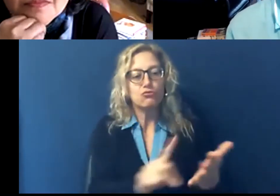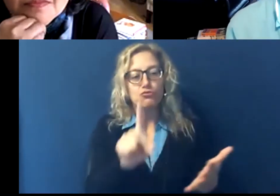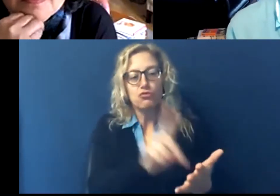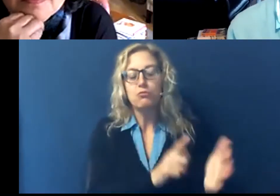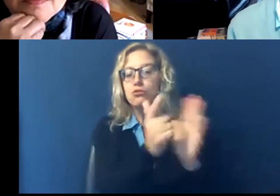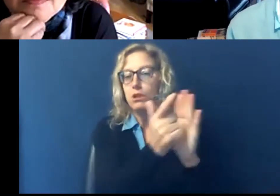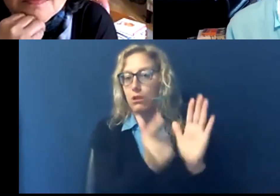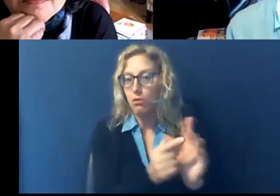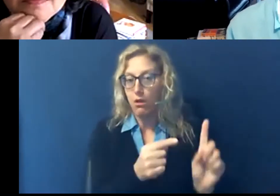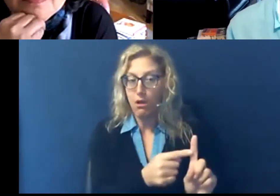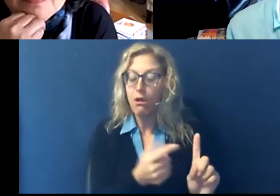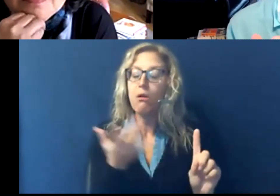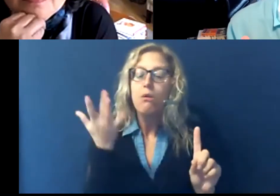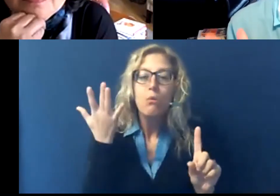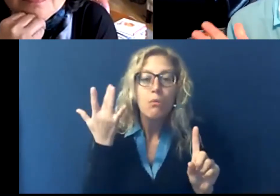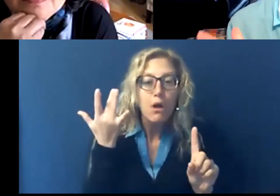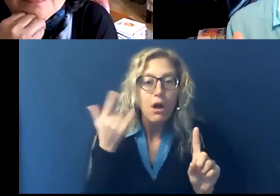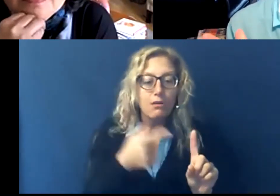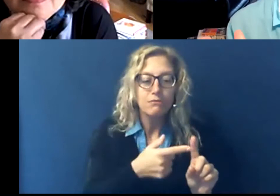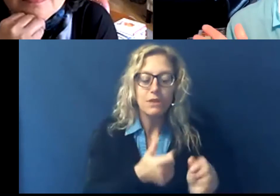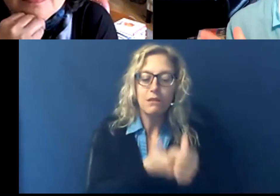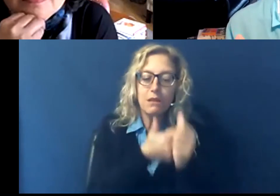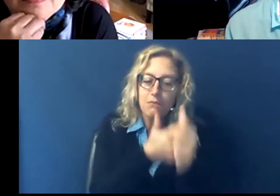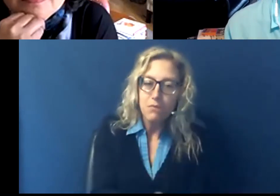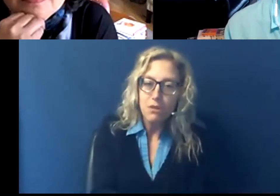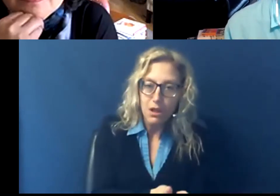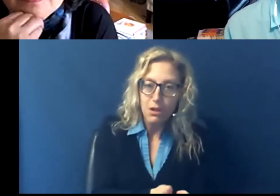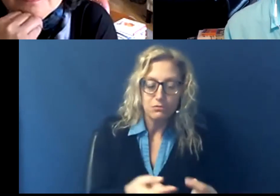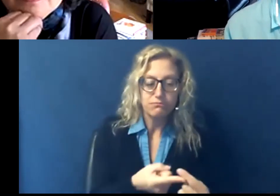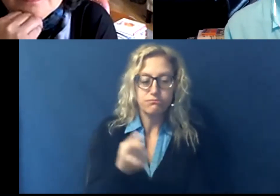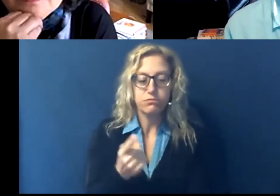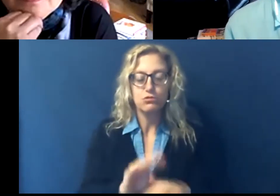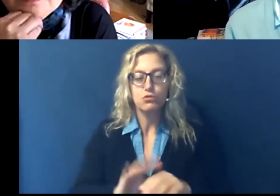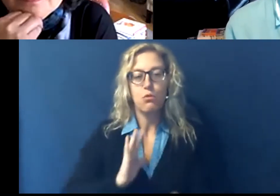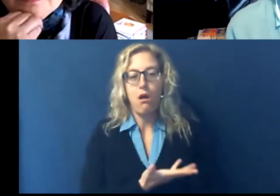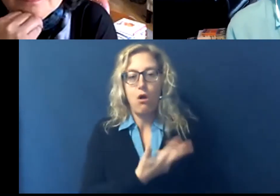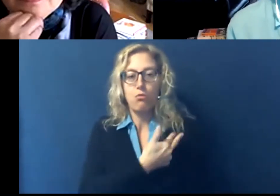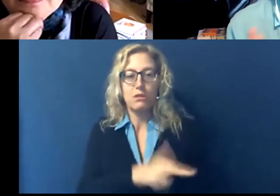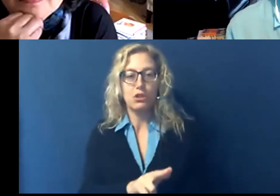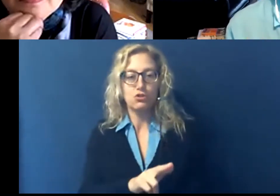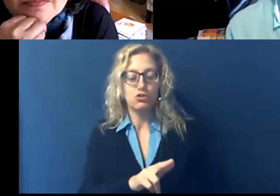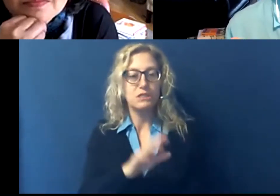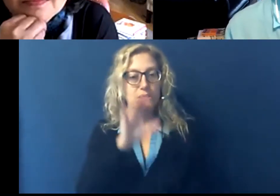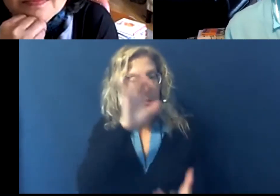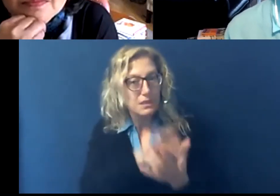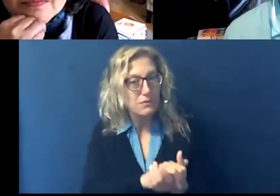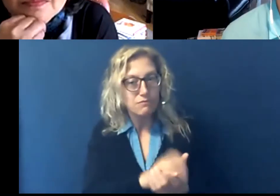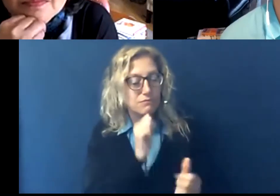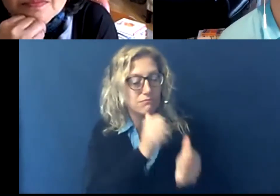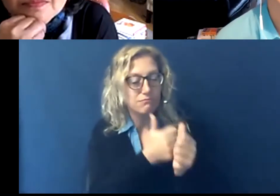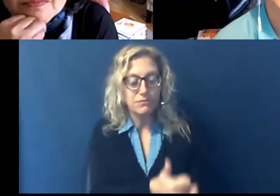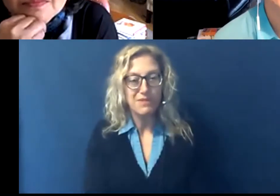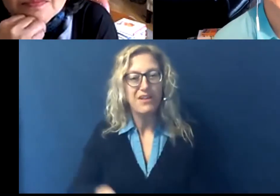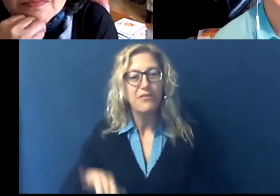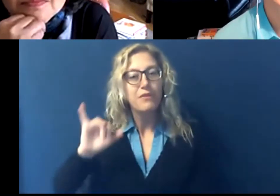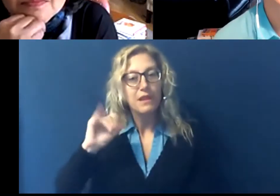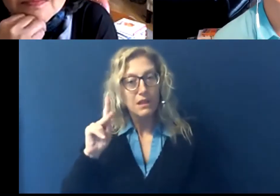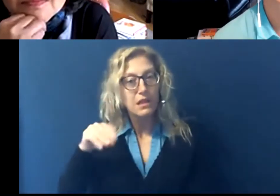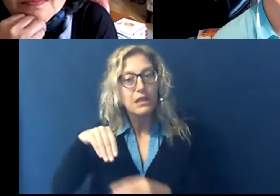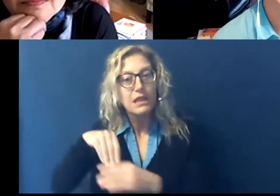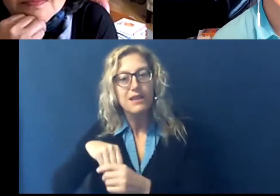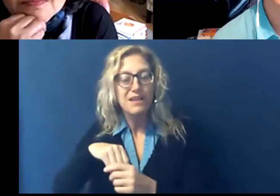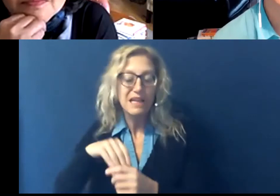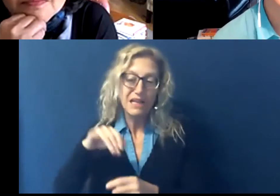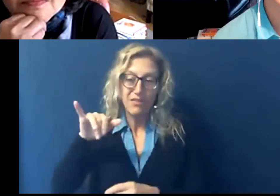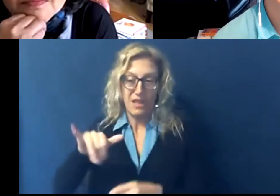about, because compliance would be contrary to our religious beliefs. There's a case of that ilk in